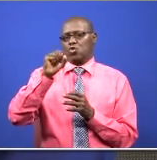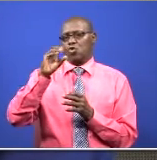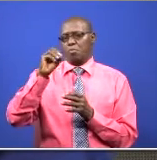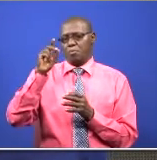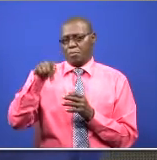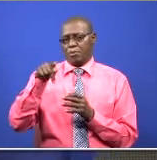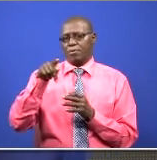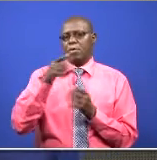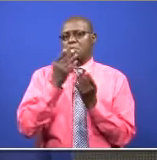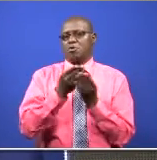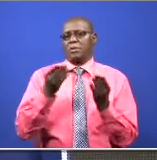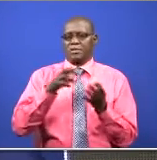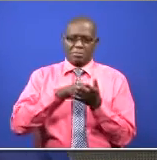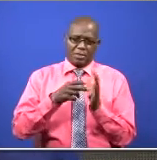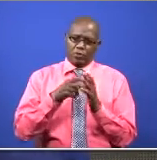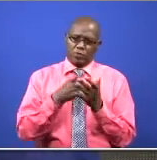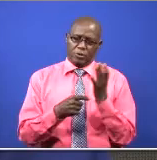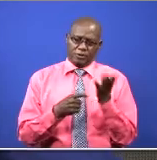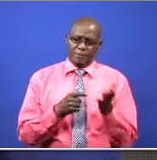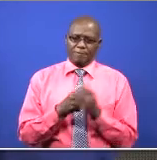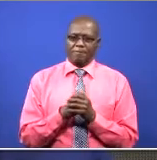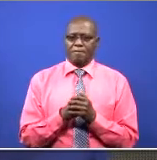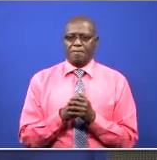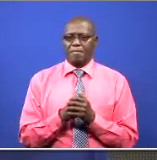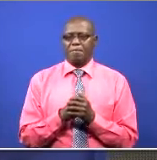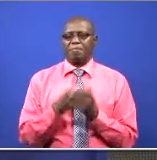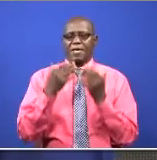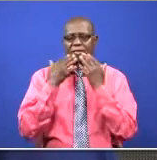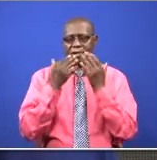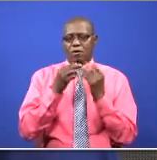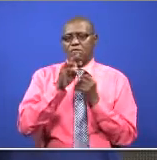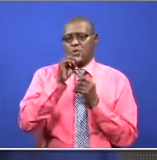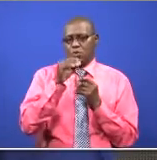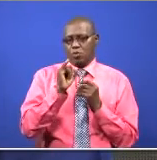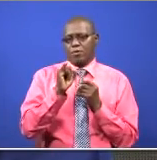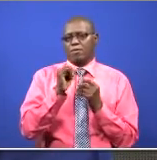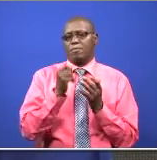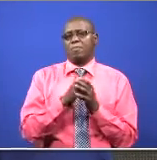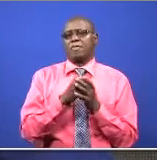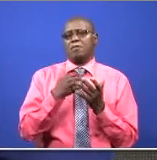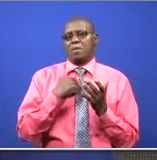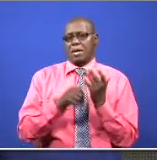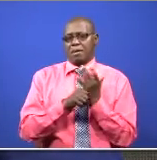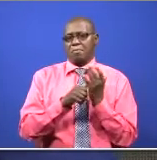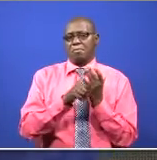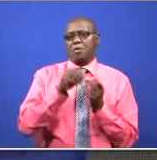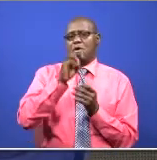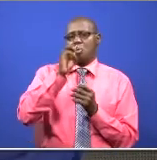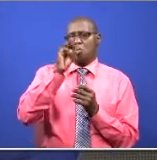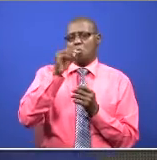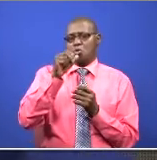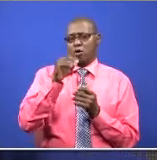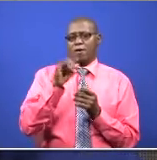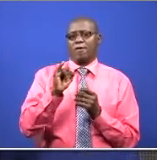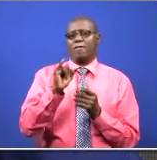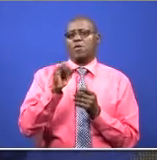there? Thank you so much, Ongwe, for having me here. My name is Mwangi Naftali. At Hysop, we are a real estate